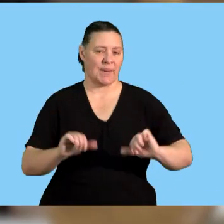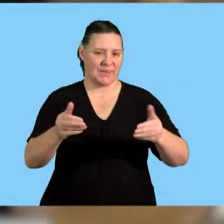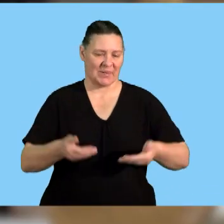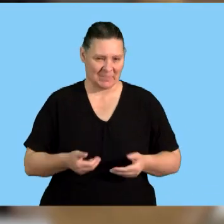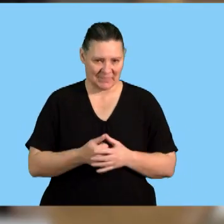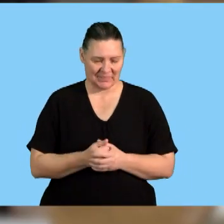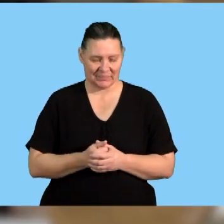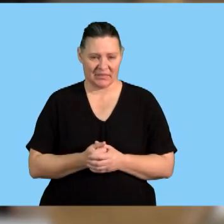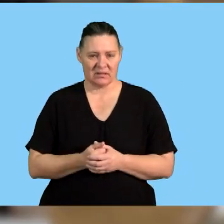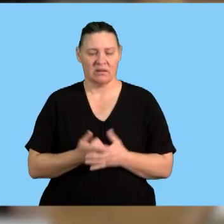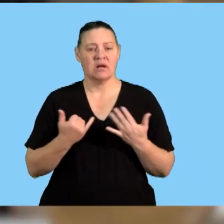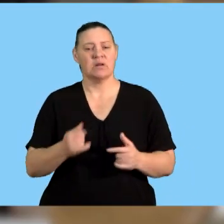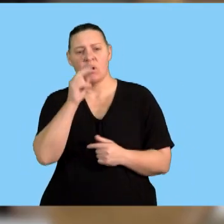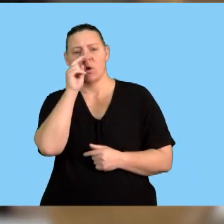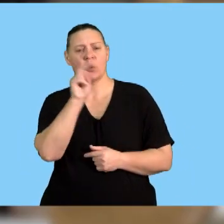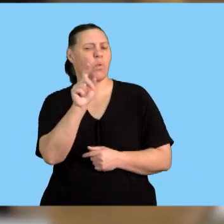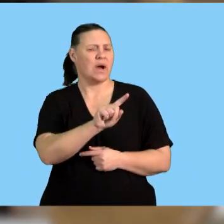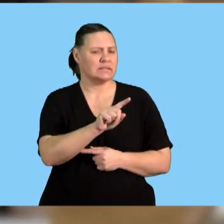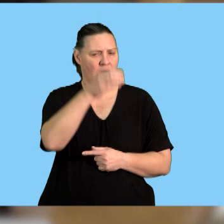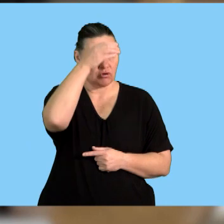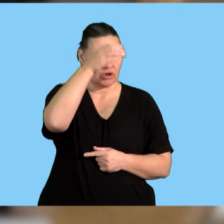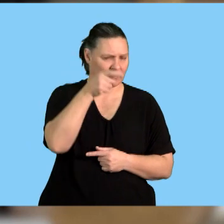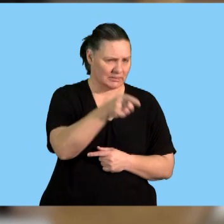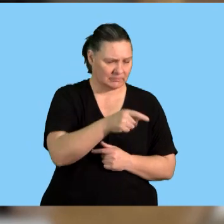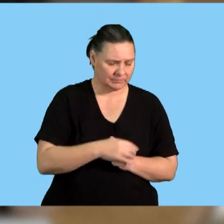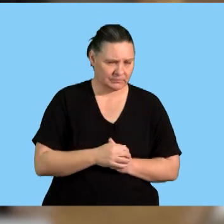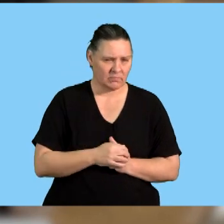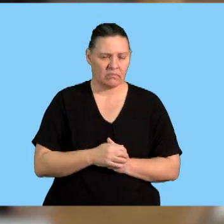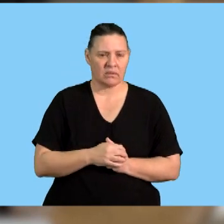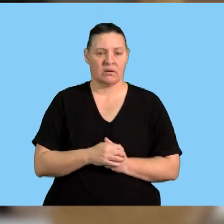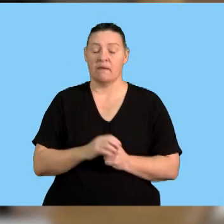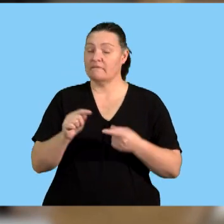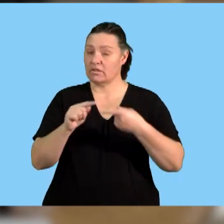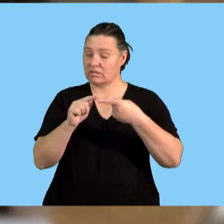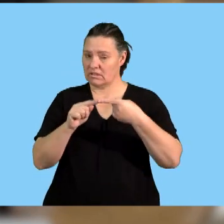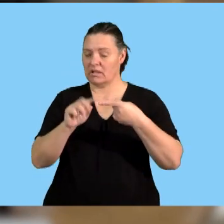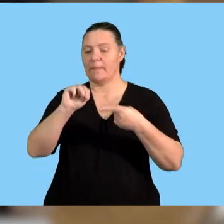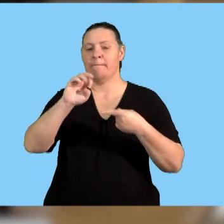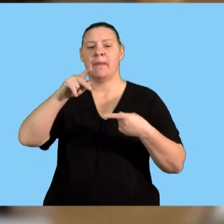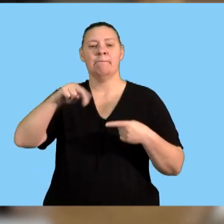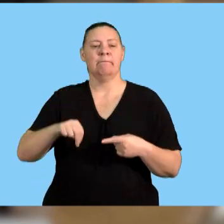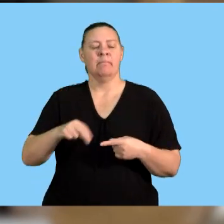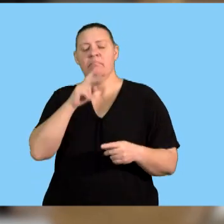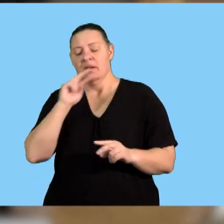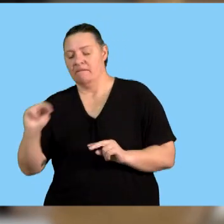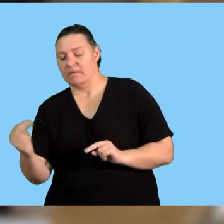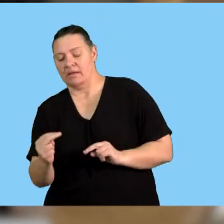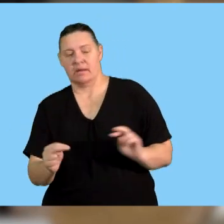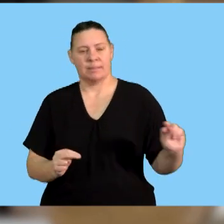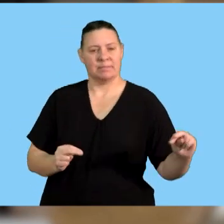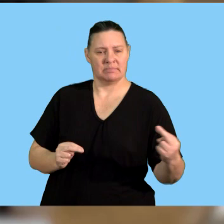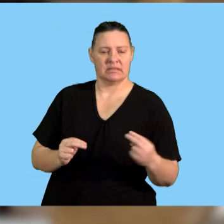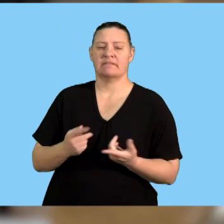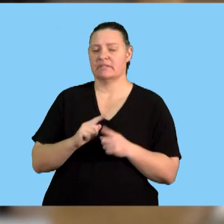Welcome back. Now let us look at our concept. Firstly, we will be looking at map showing